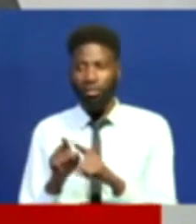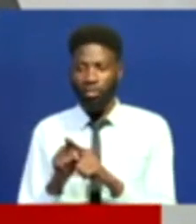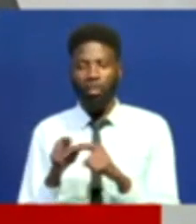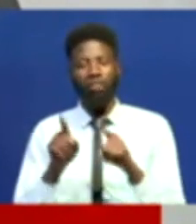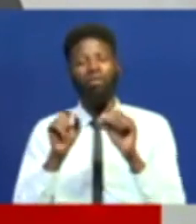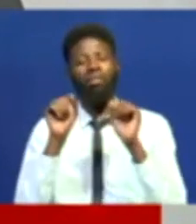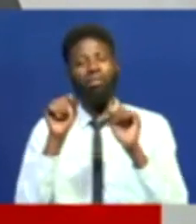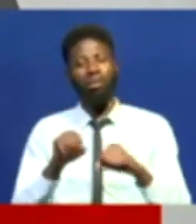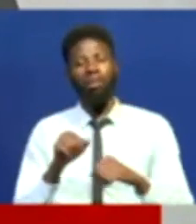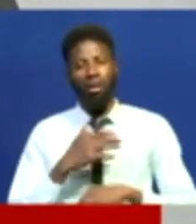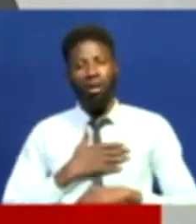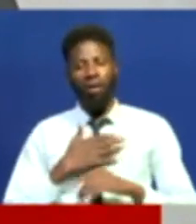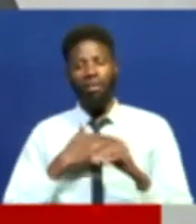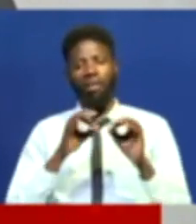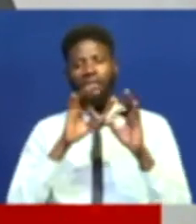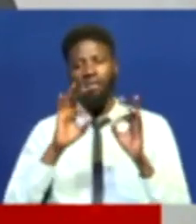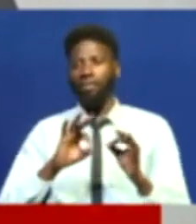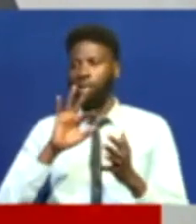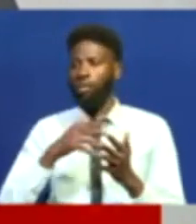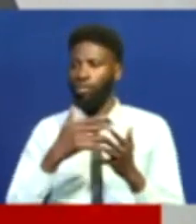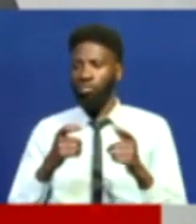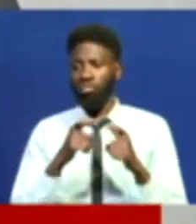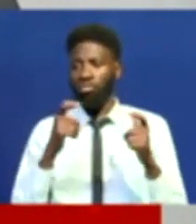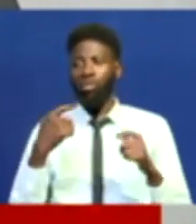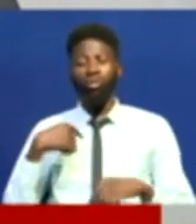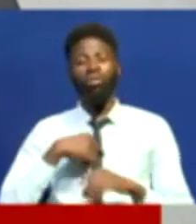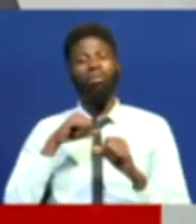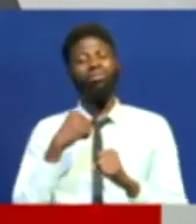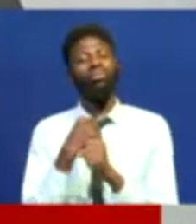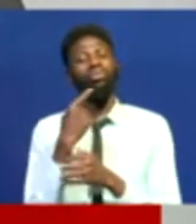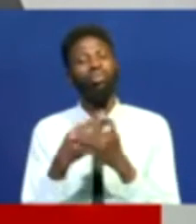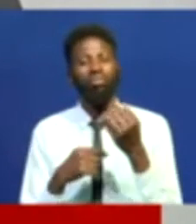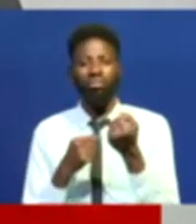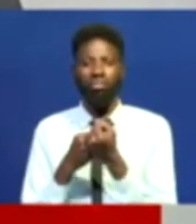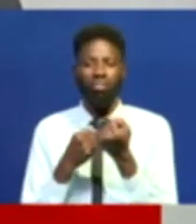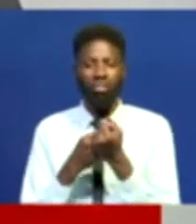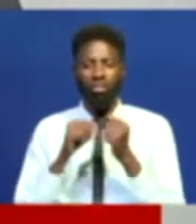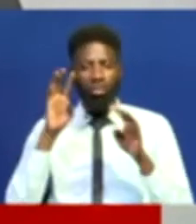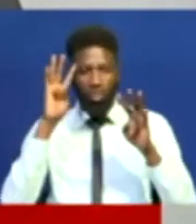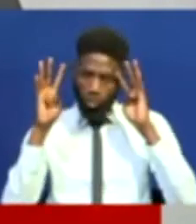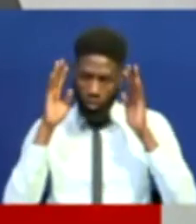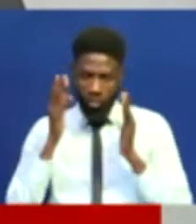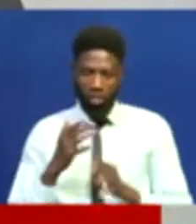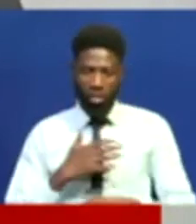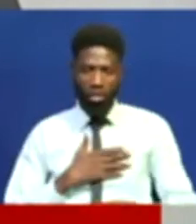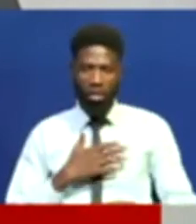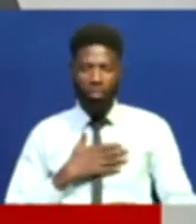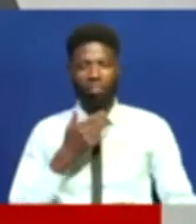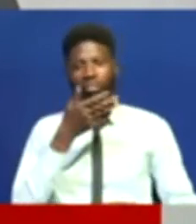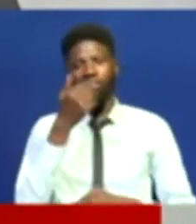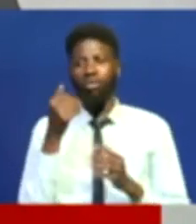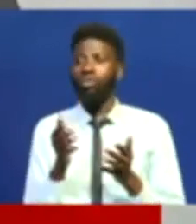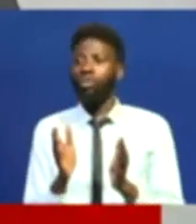expand our framework in terms of what is it that we can do to support our innovators in a better way.